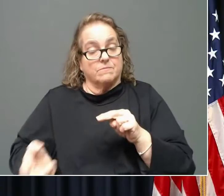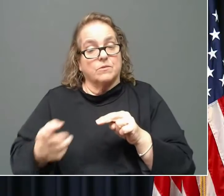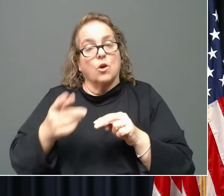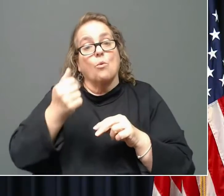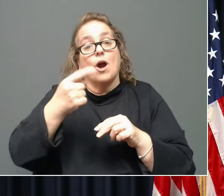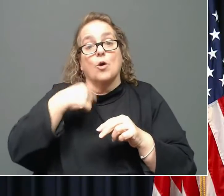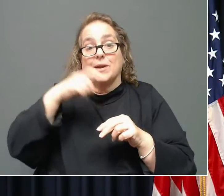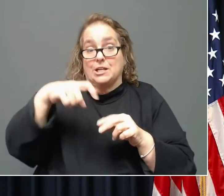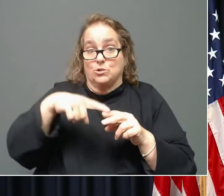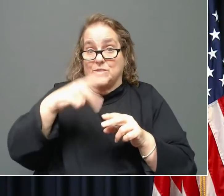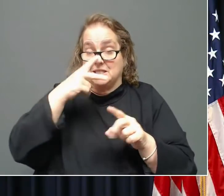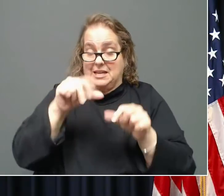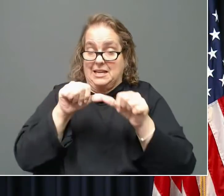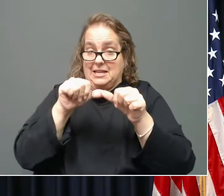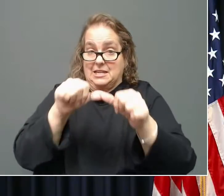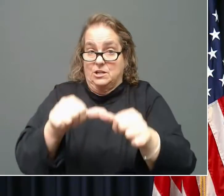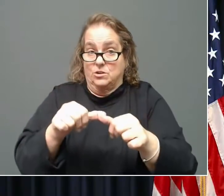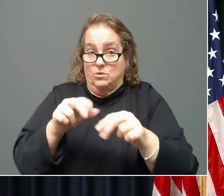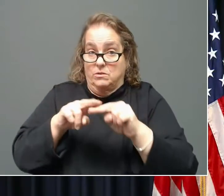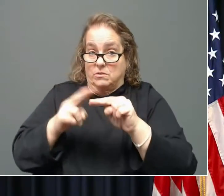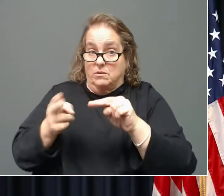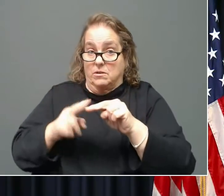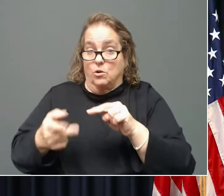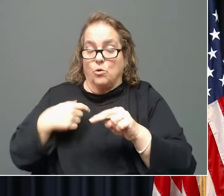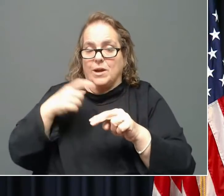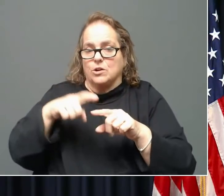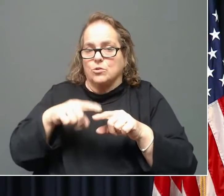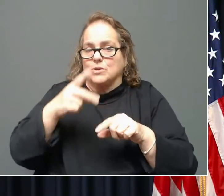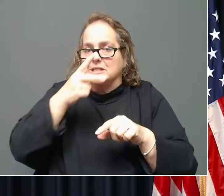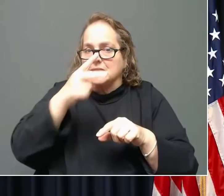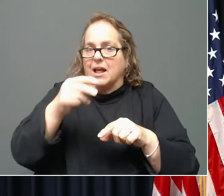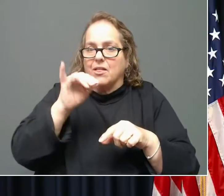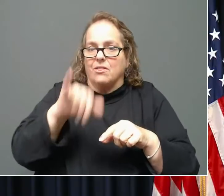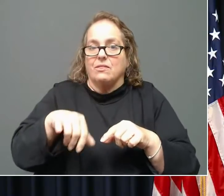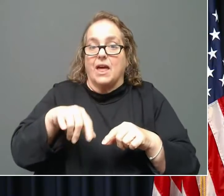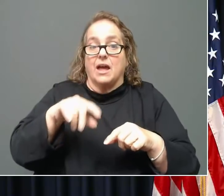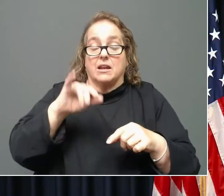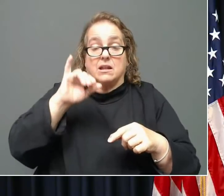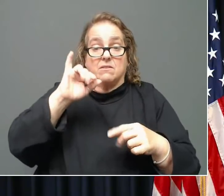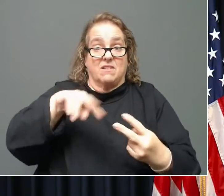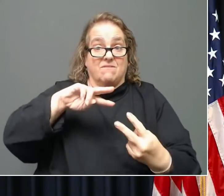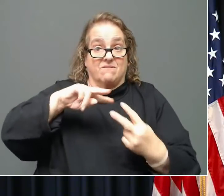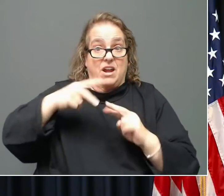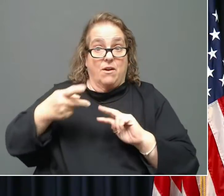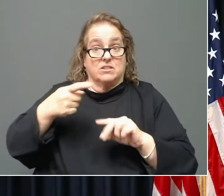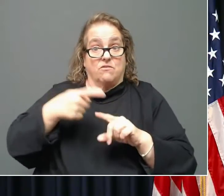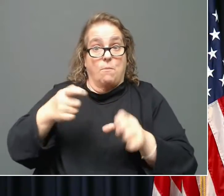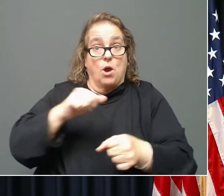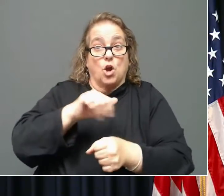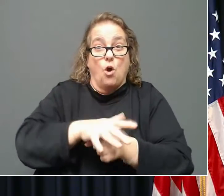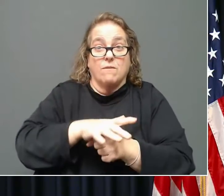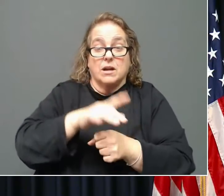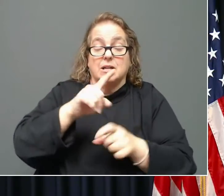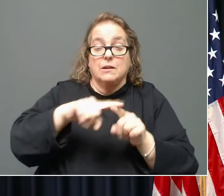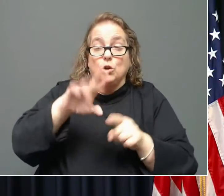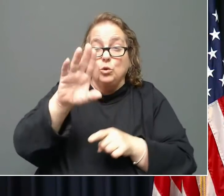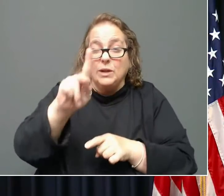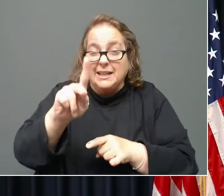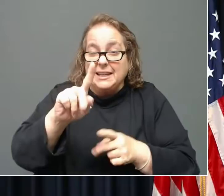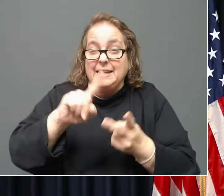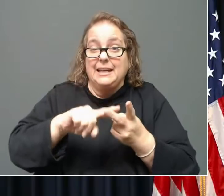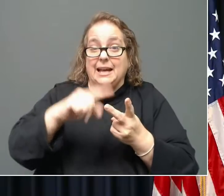trends. We'll need to see that the variants don't change the trend line that we're seeing. We'll need to watch the